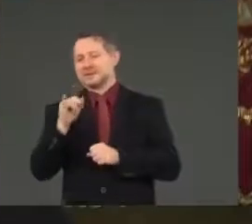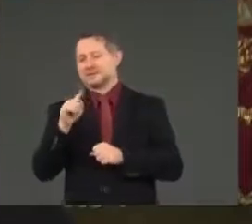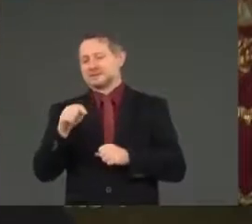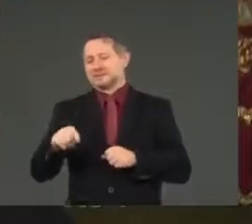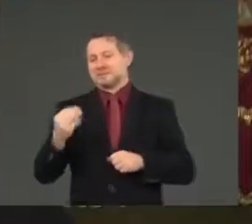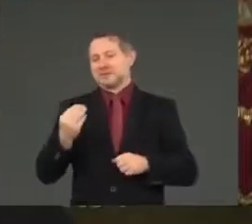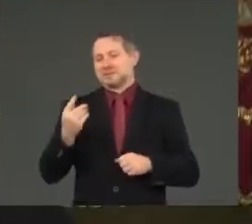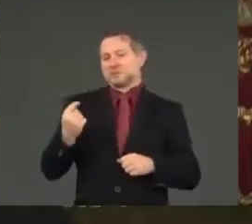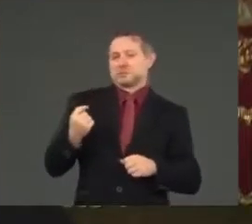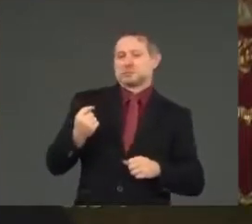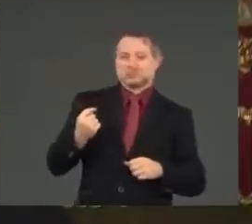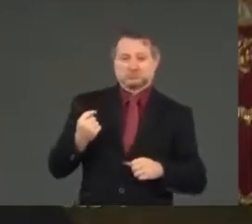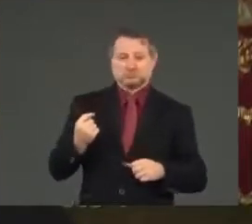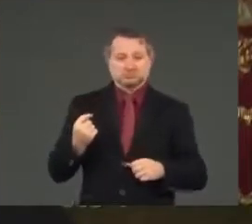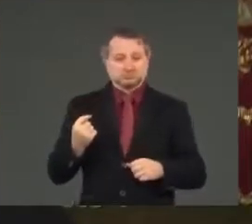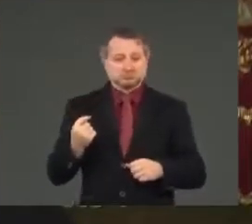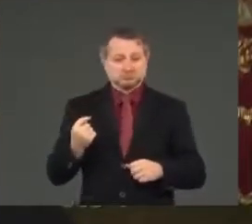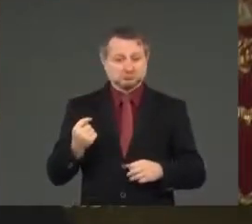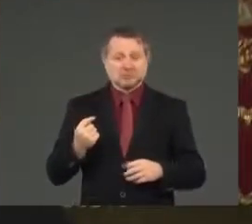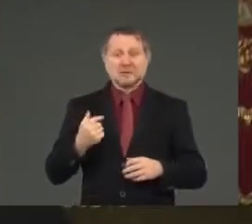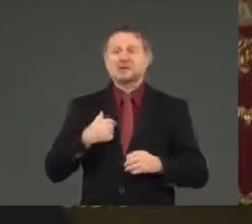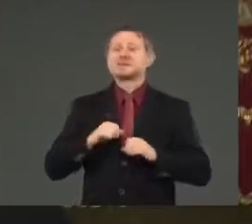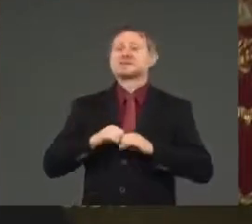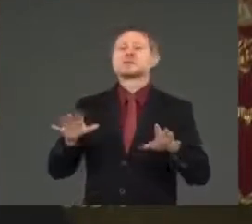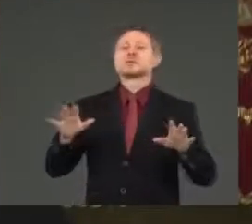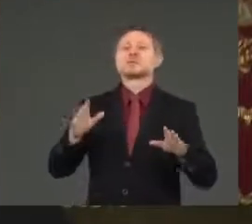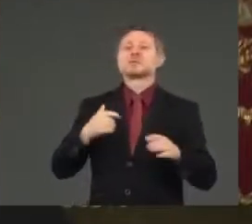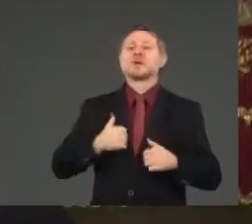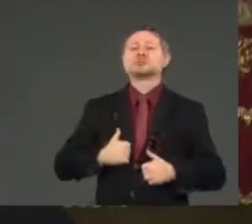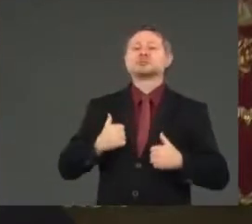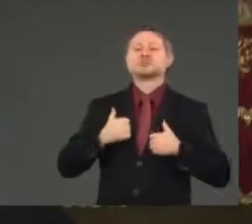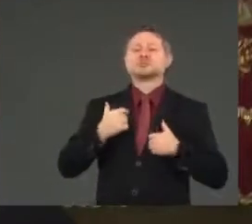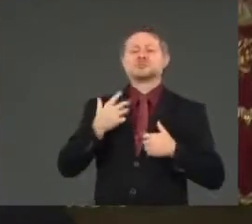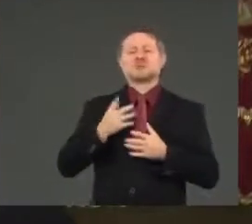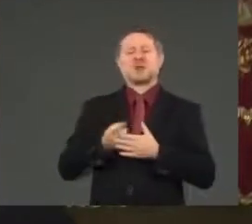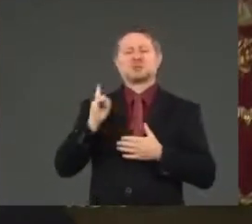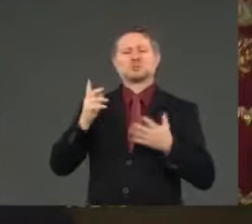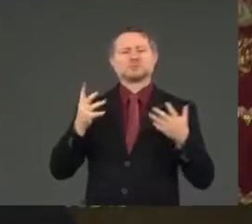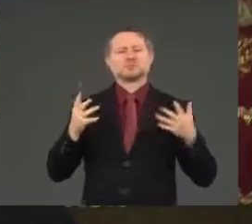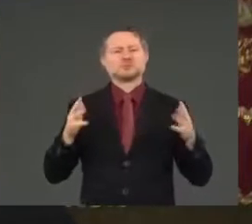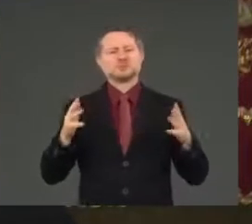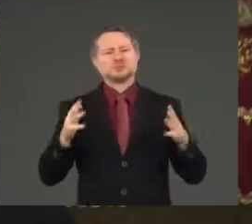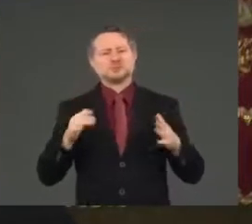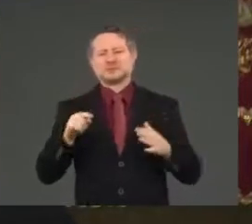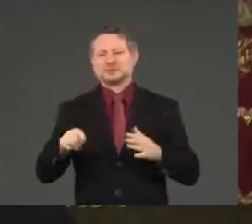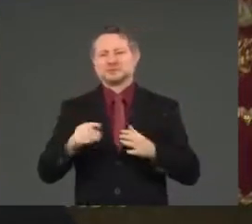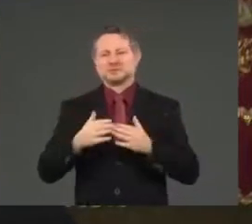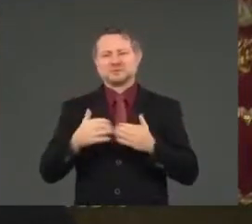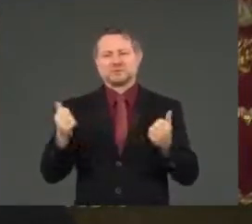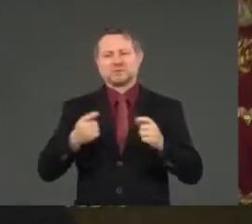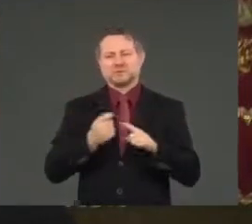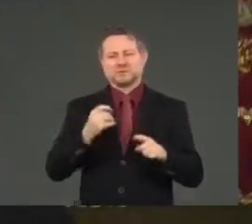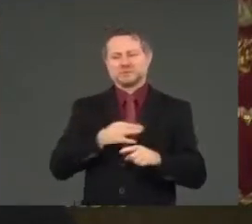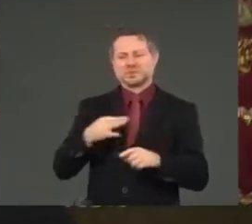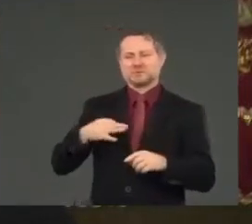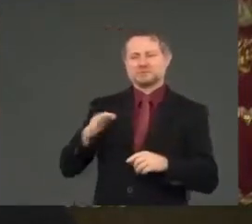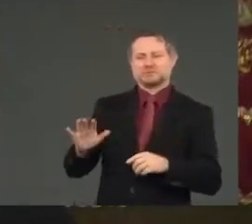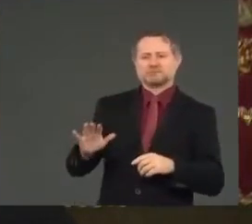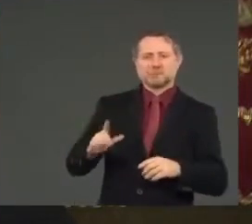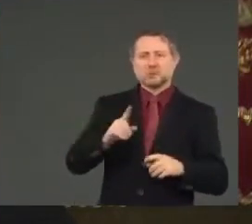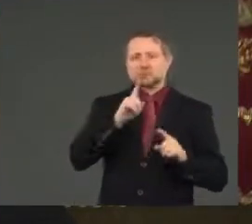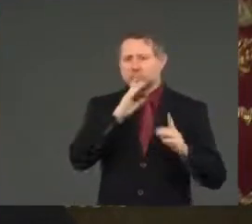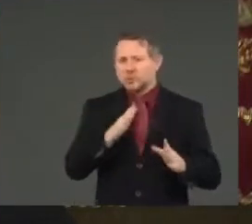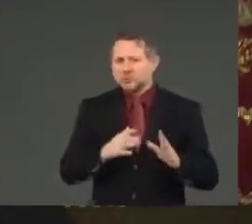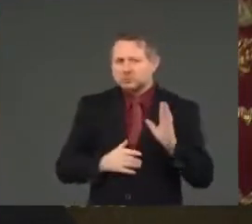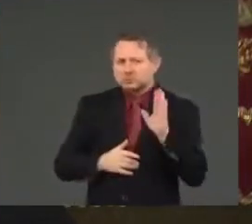the residents. We sent the resident kits out last week, over the last week. Yeah. So this is separate from the staff. Is it enough to test every